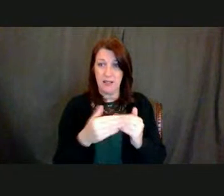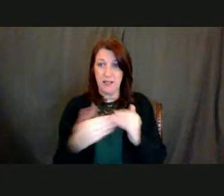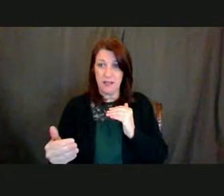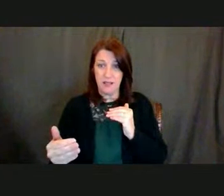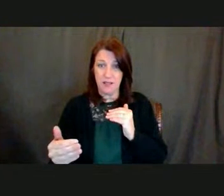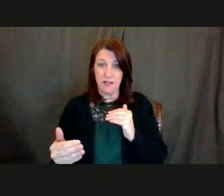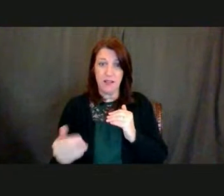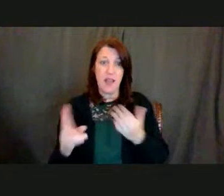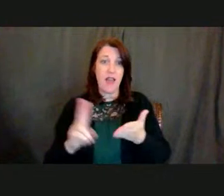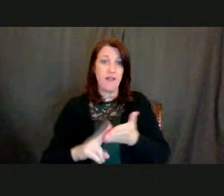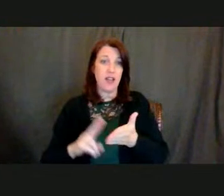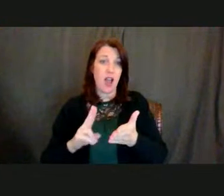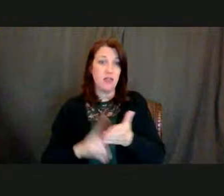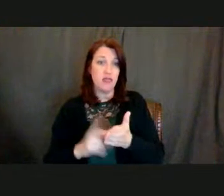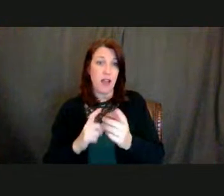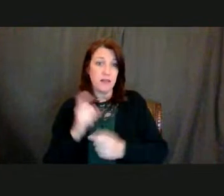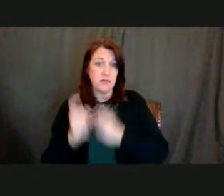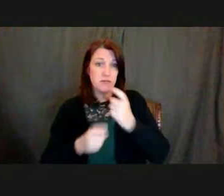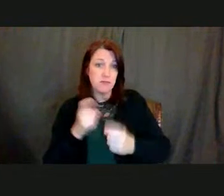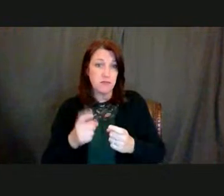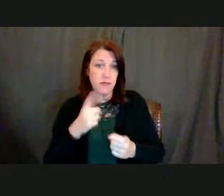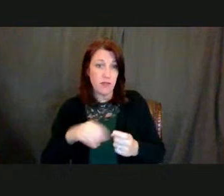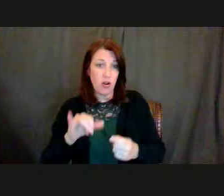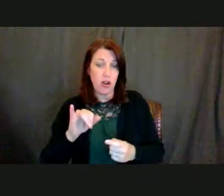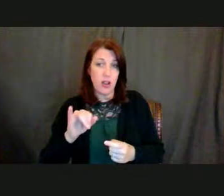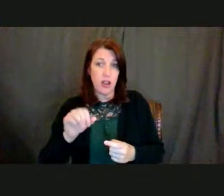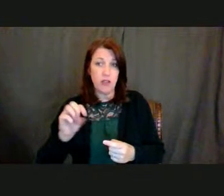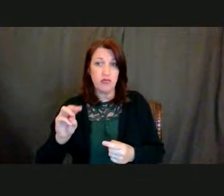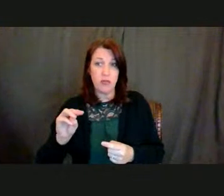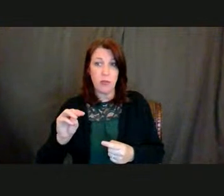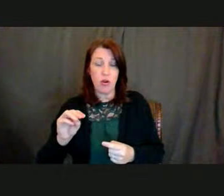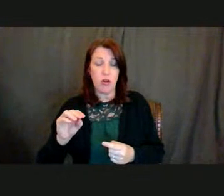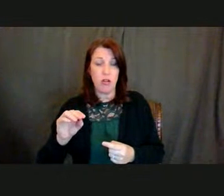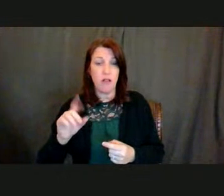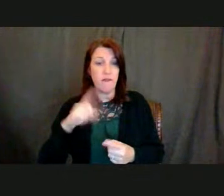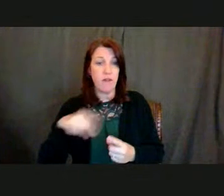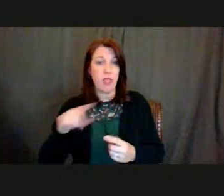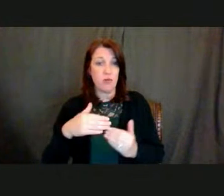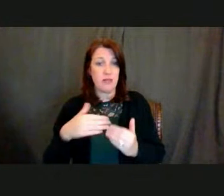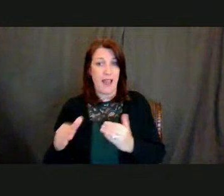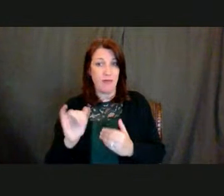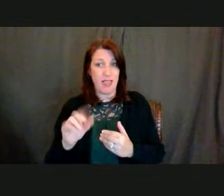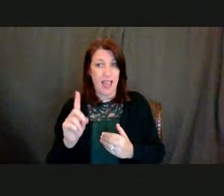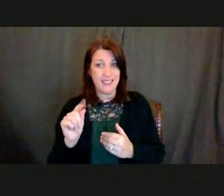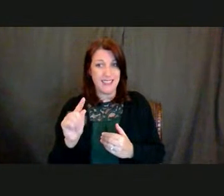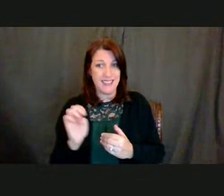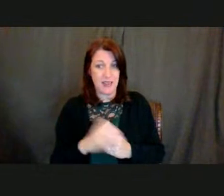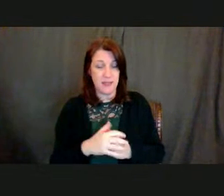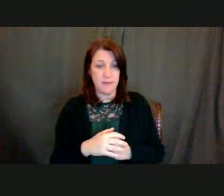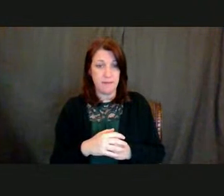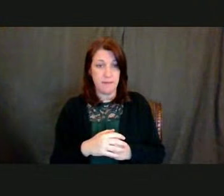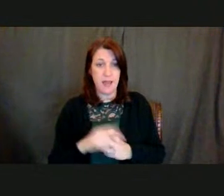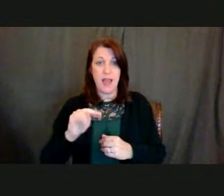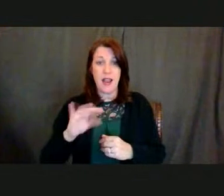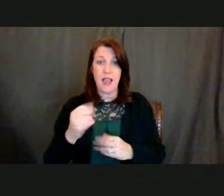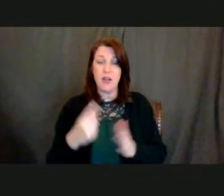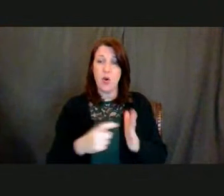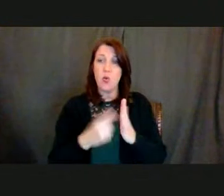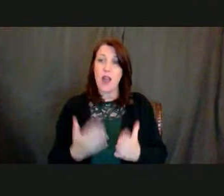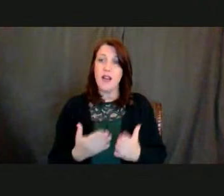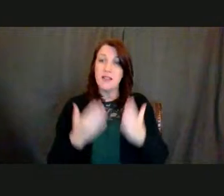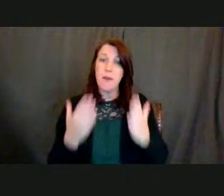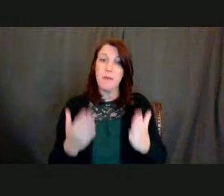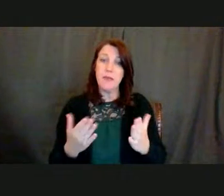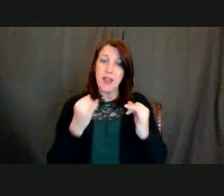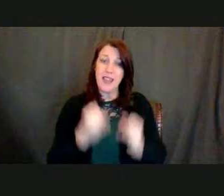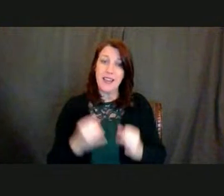contract solicitations issued and intramural studies initiated after that date. NIH also requires the submission of individual level data